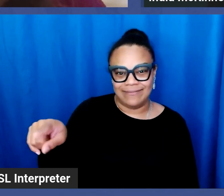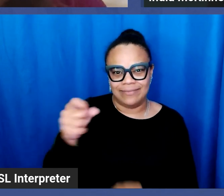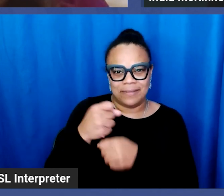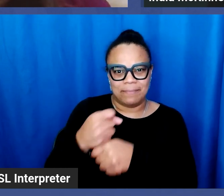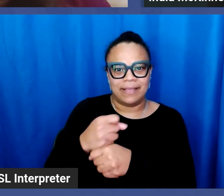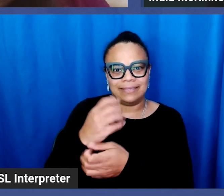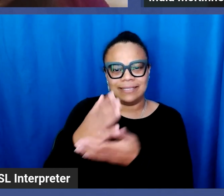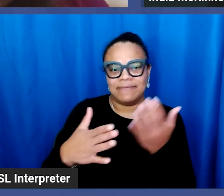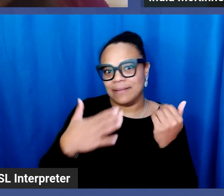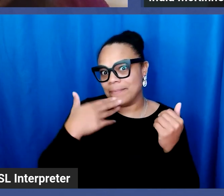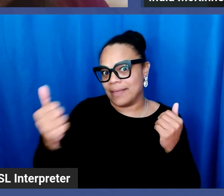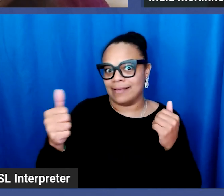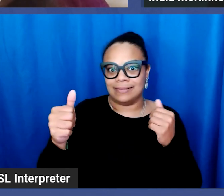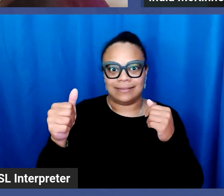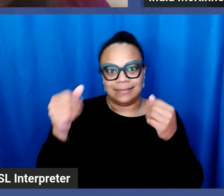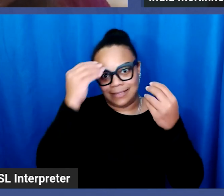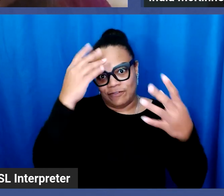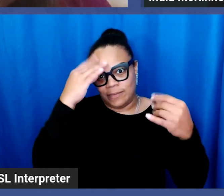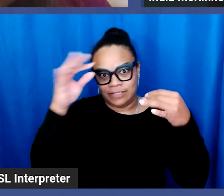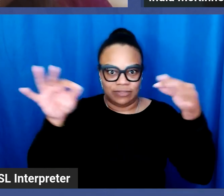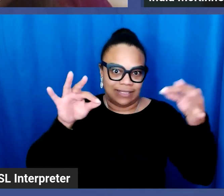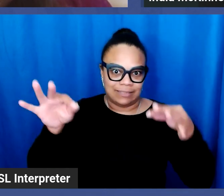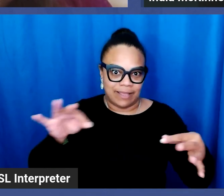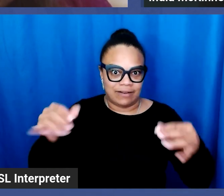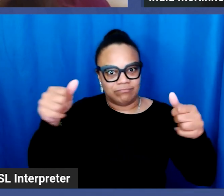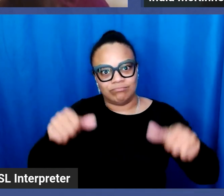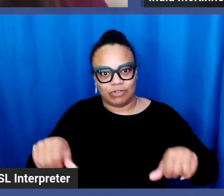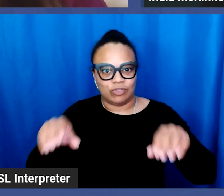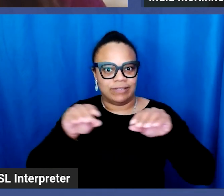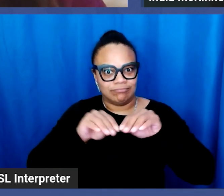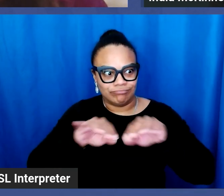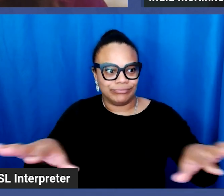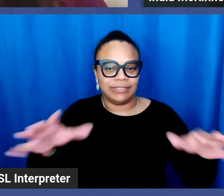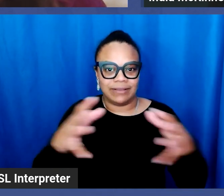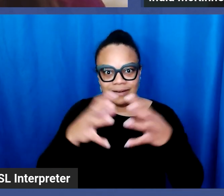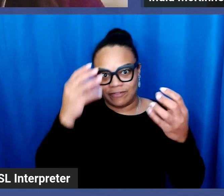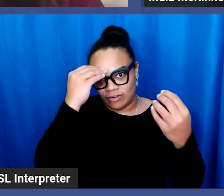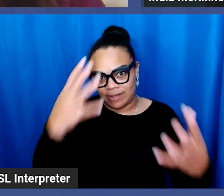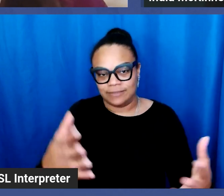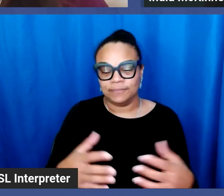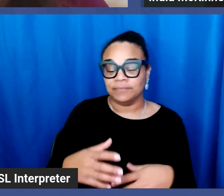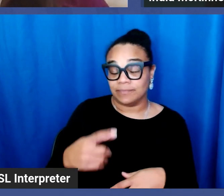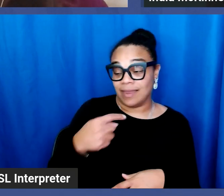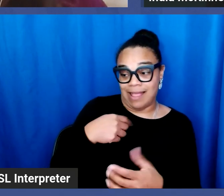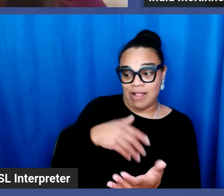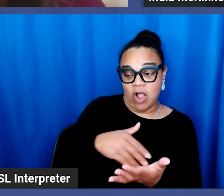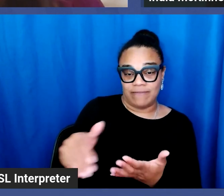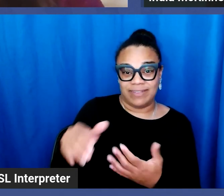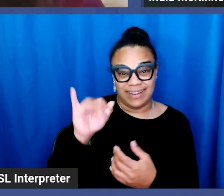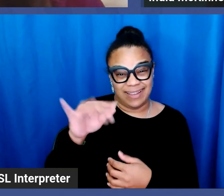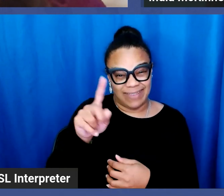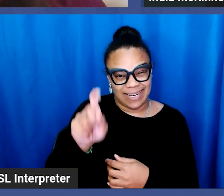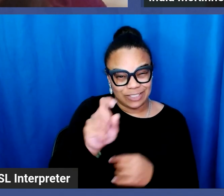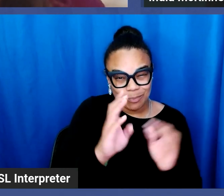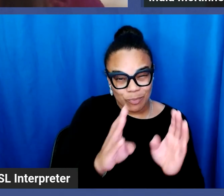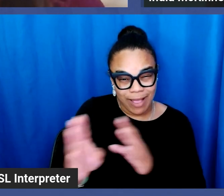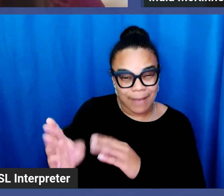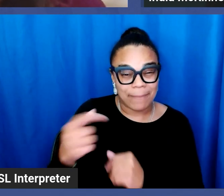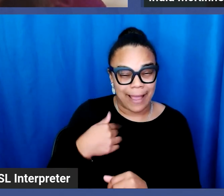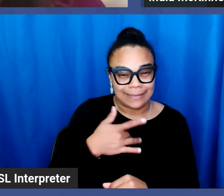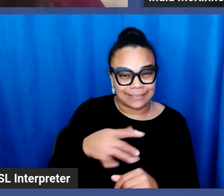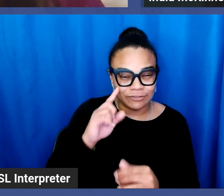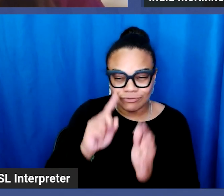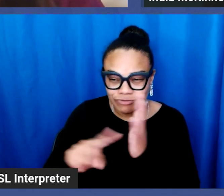best explainers for this kind of stuff. I'm often like, when I have to go prep for something, I'm like, all right, let me go to